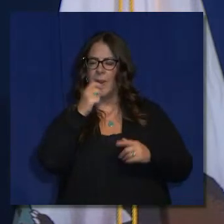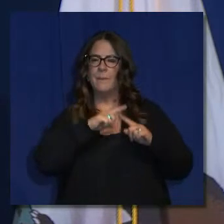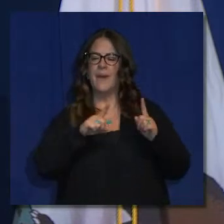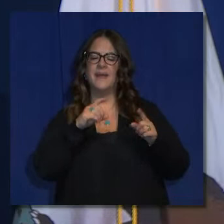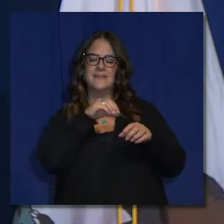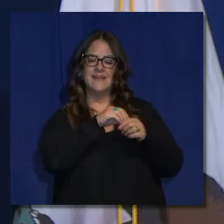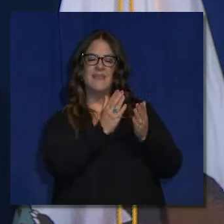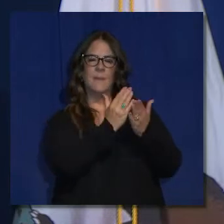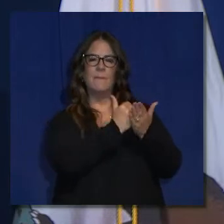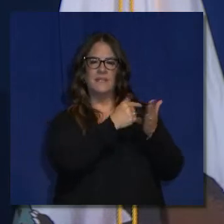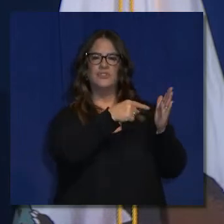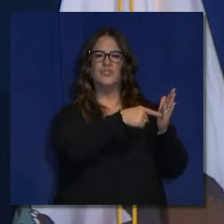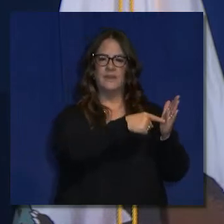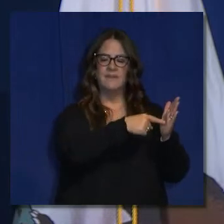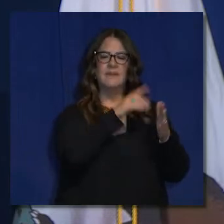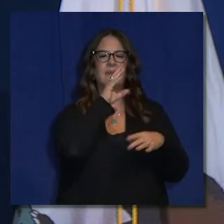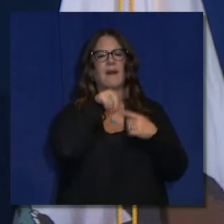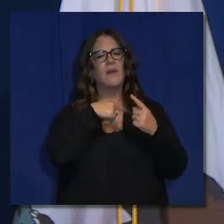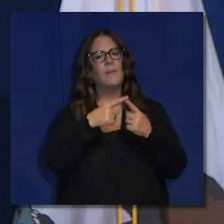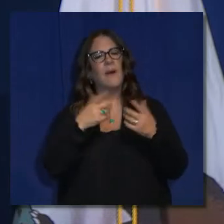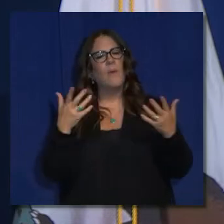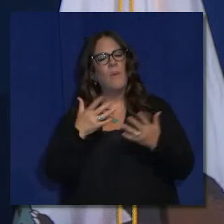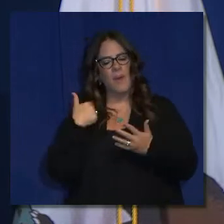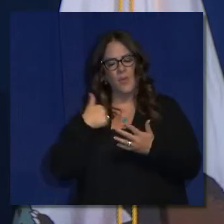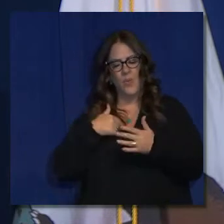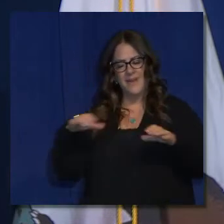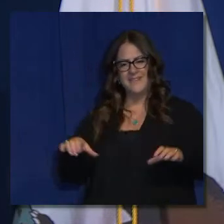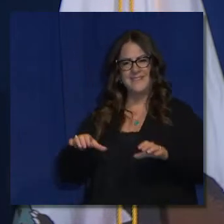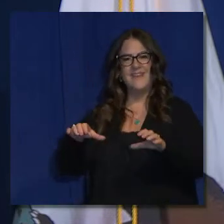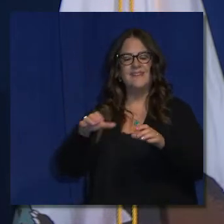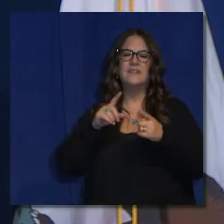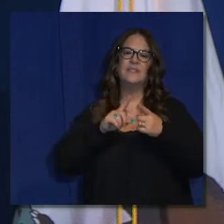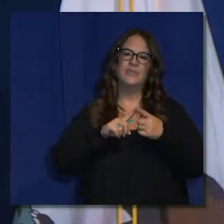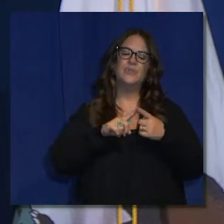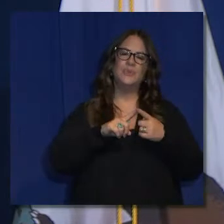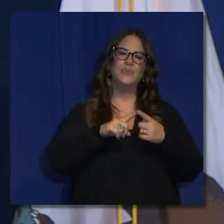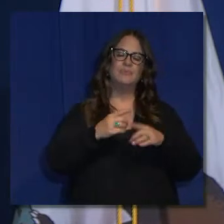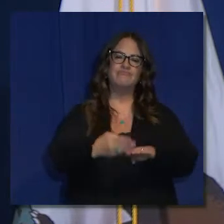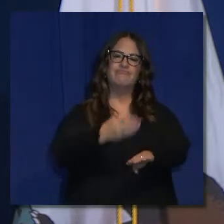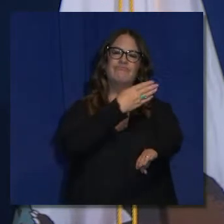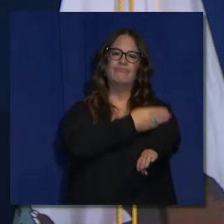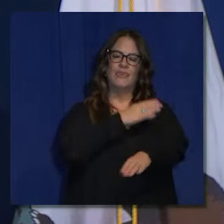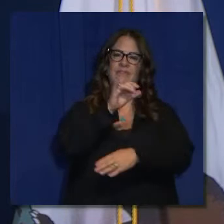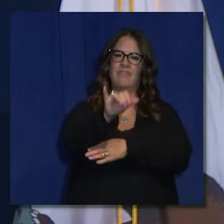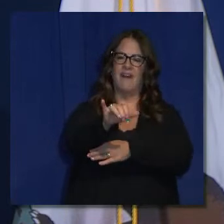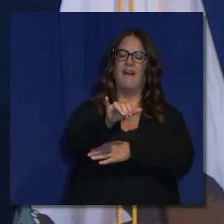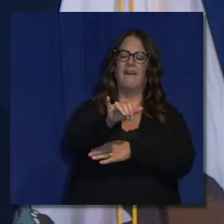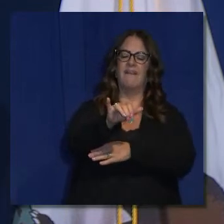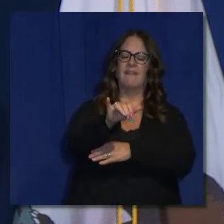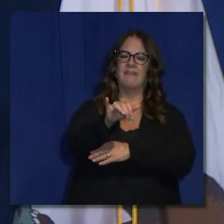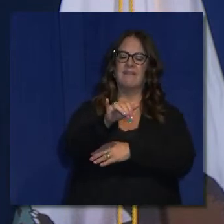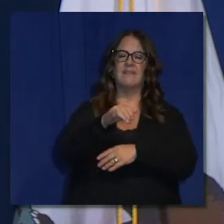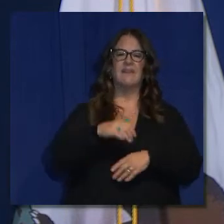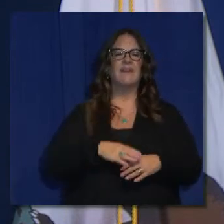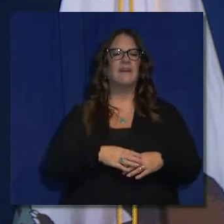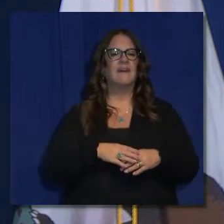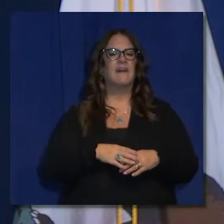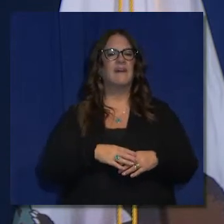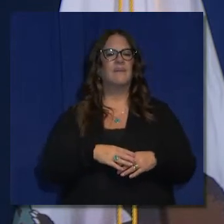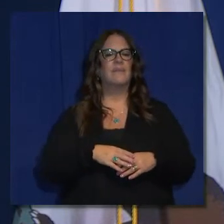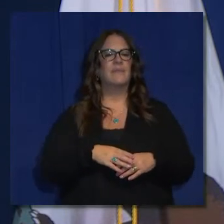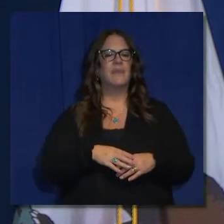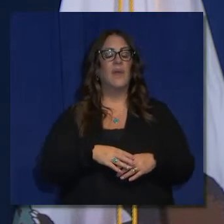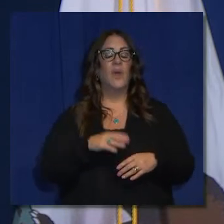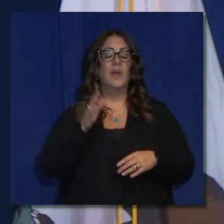in the budget, with the specific actions we just took to advance that effort. As you know, a number of years ago, working